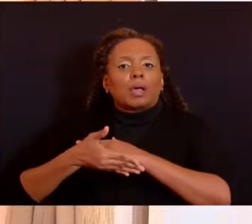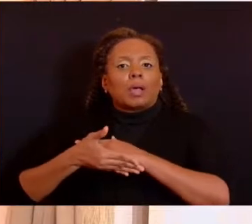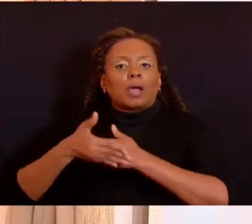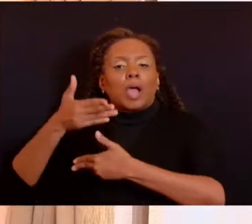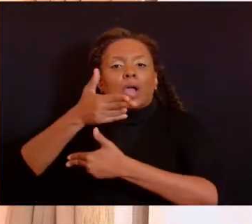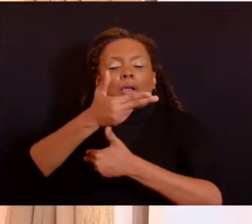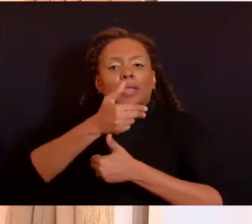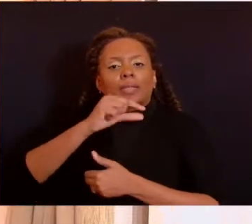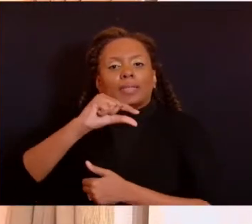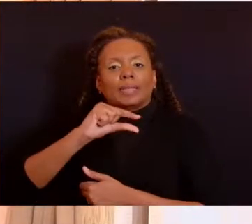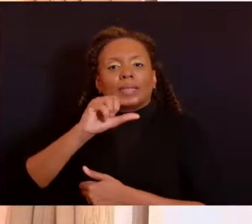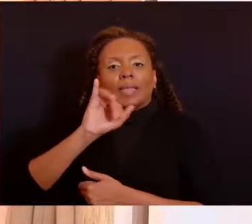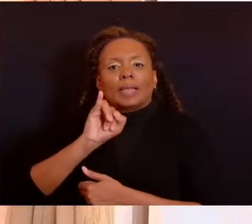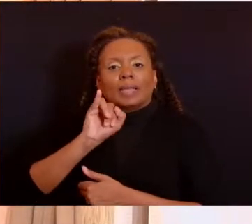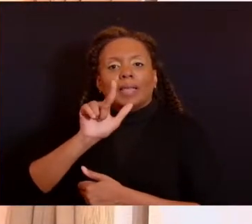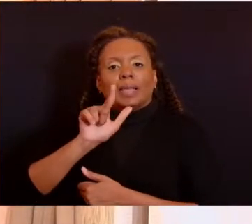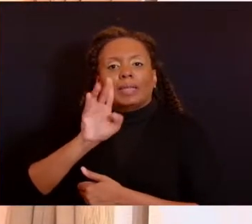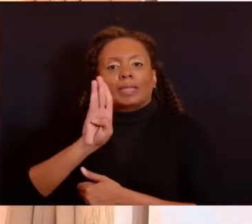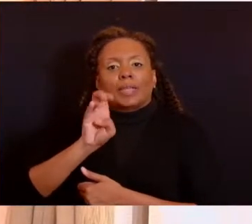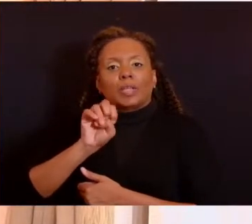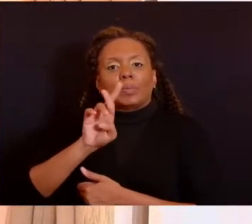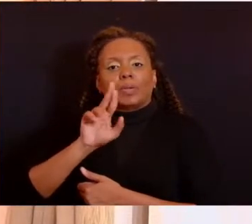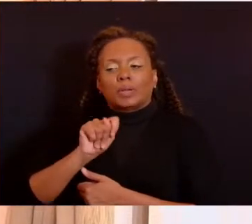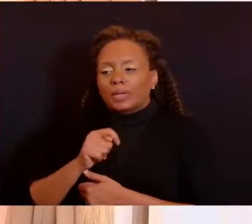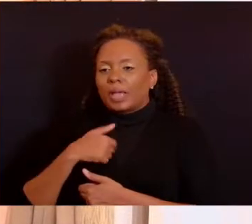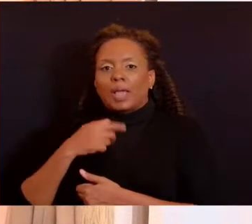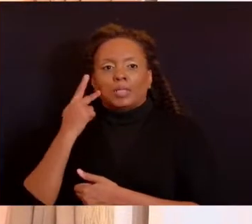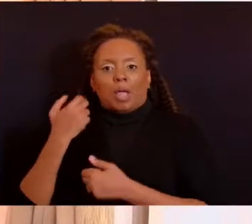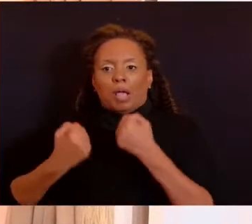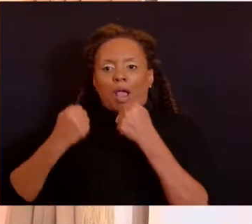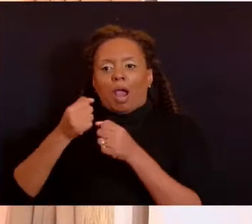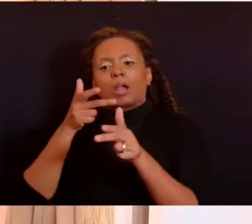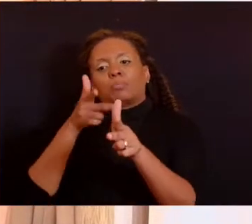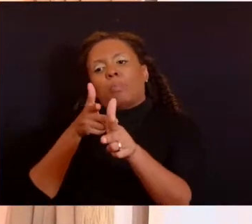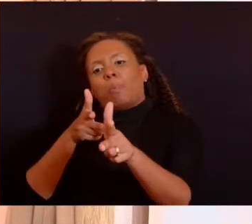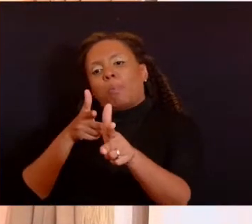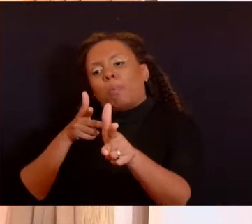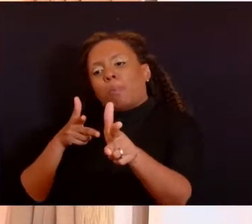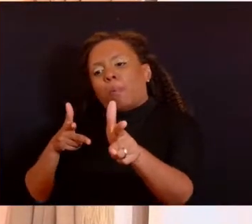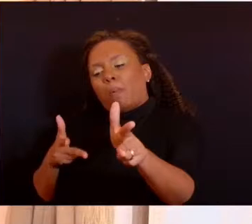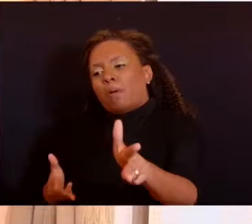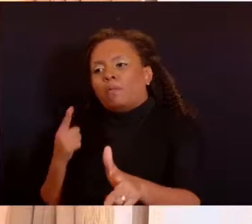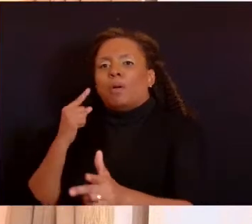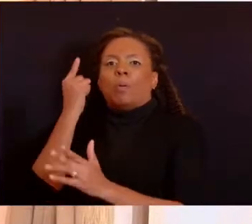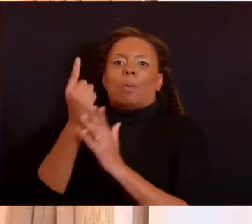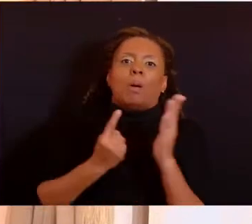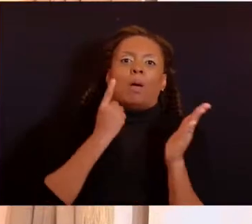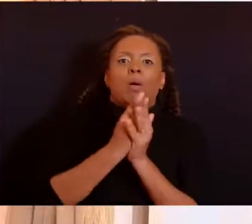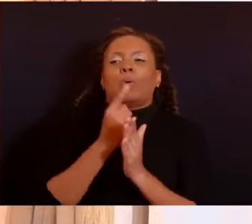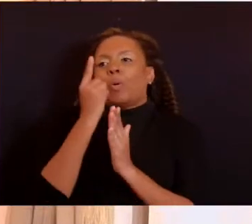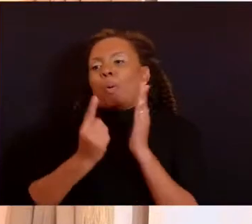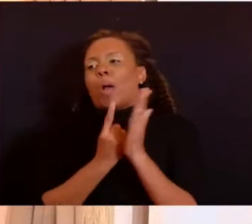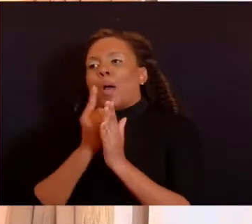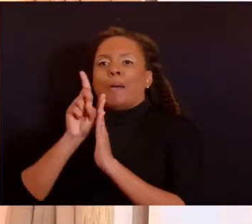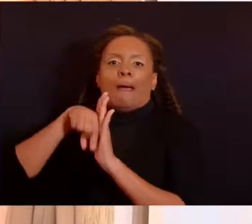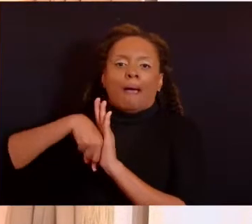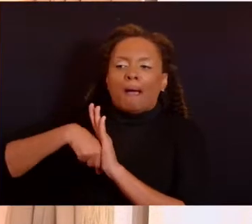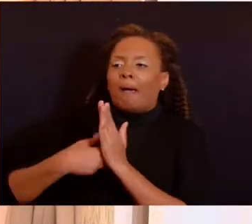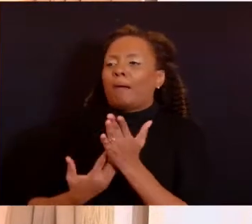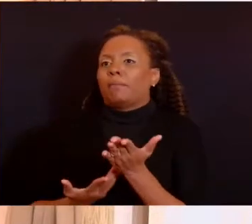water before I left, to watch cars line up for gasoline for an hour and a half before they could get to the